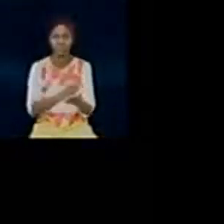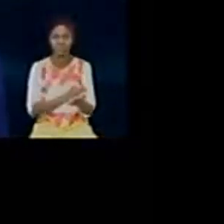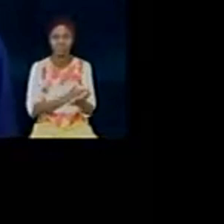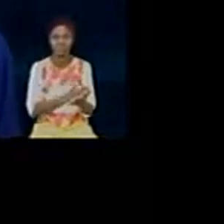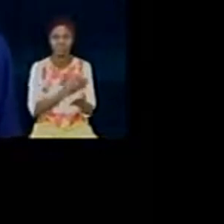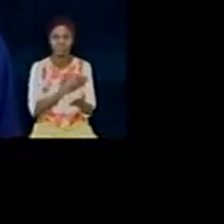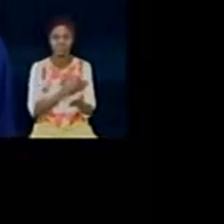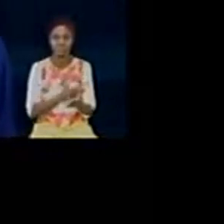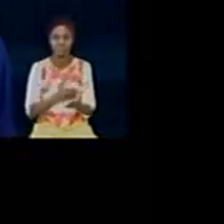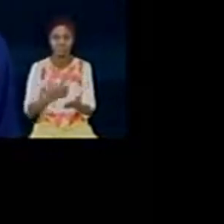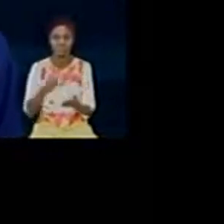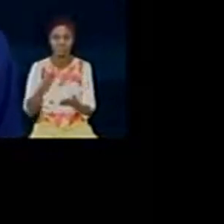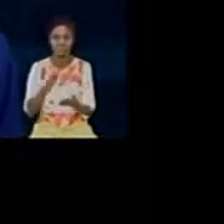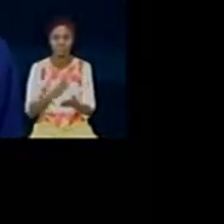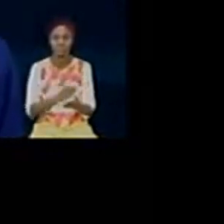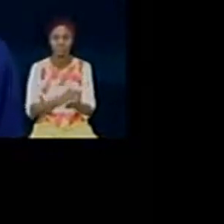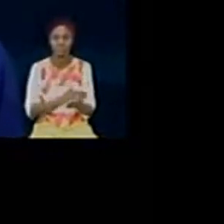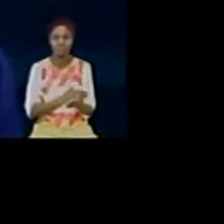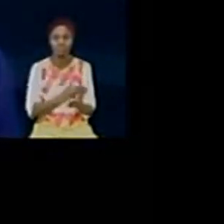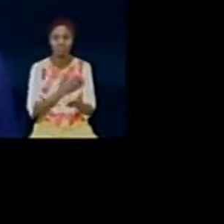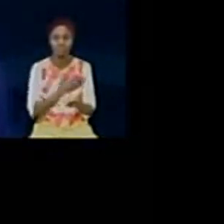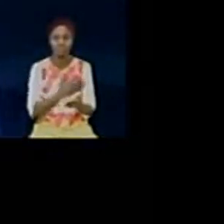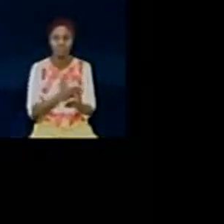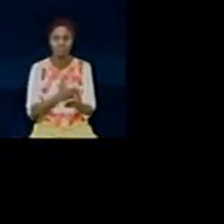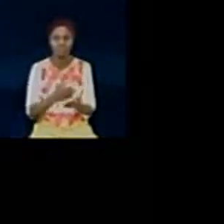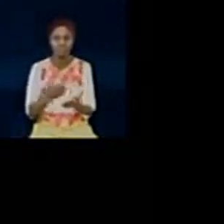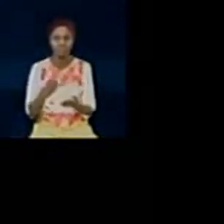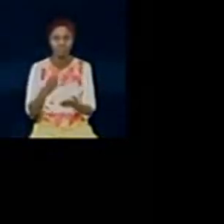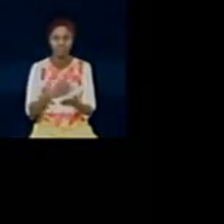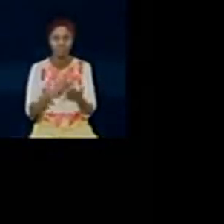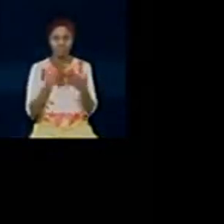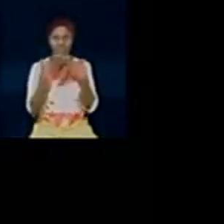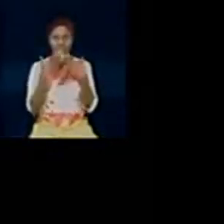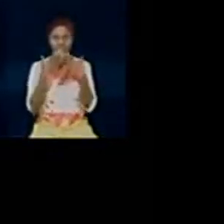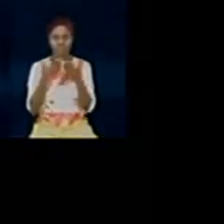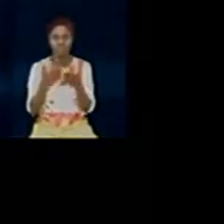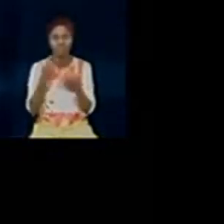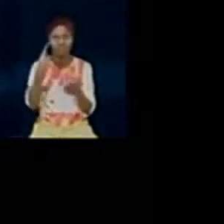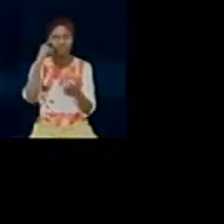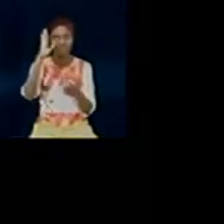You've been so good to us. Thank you for all you do.